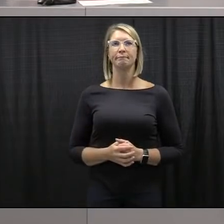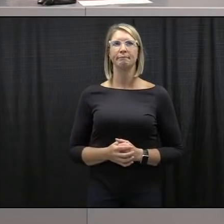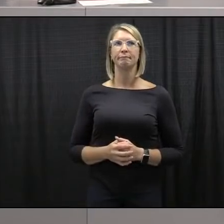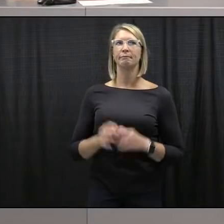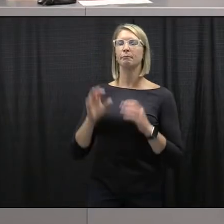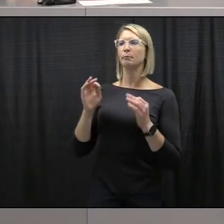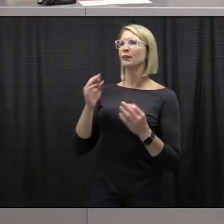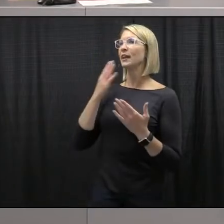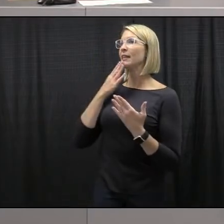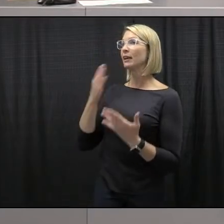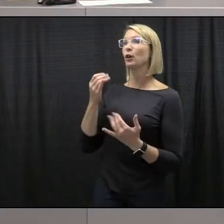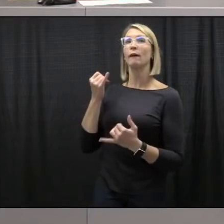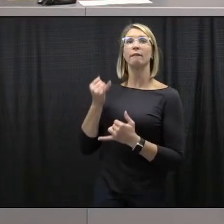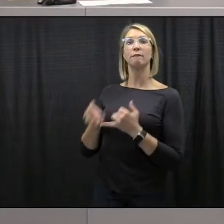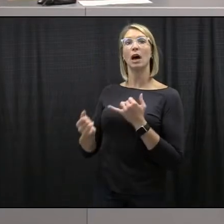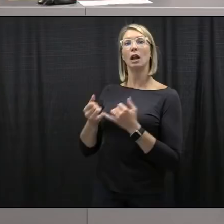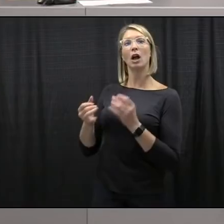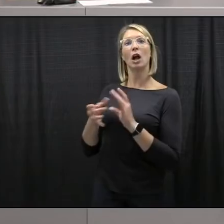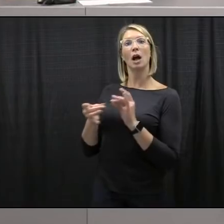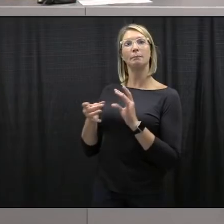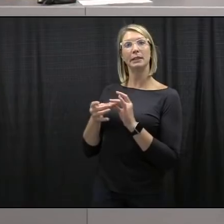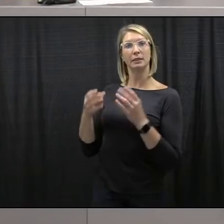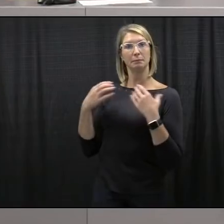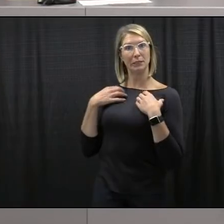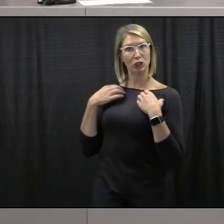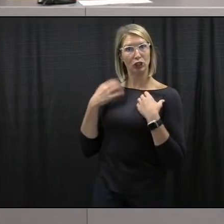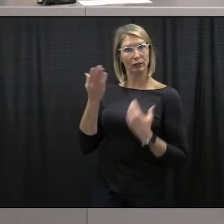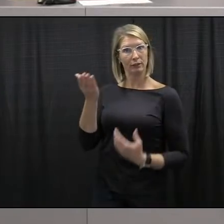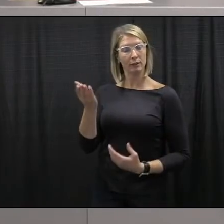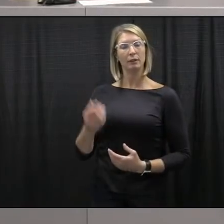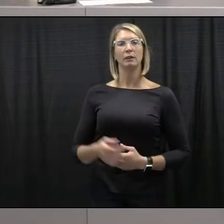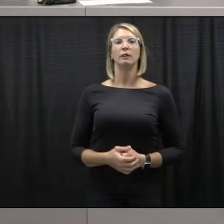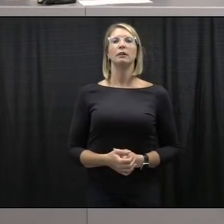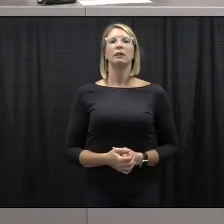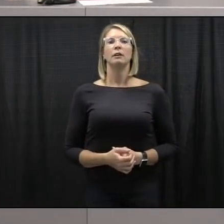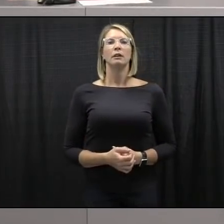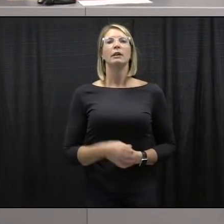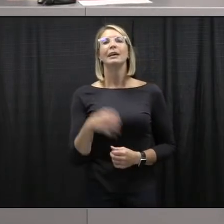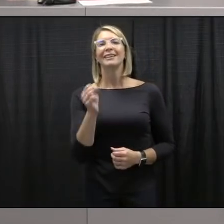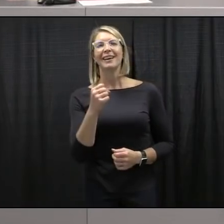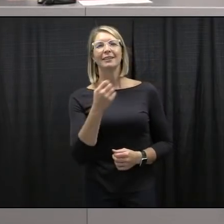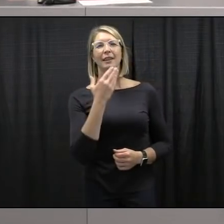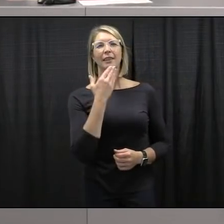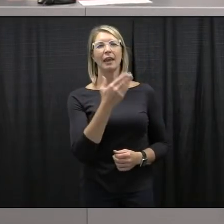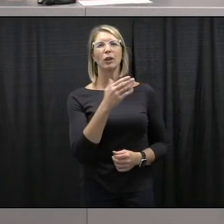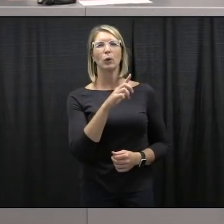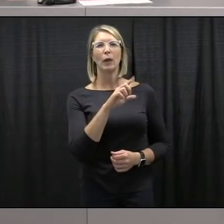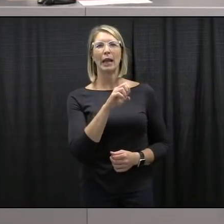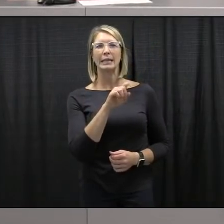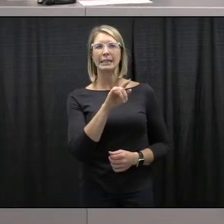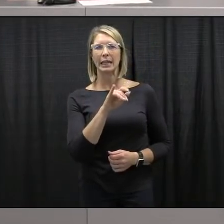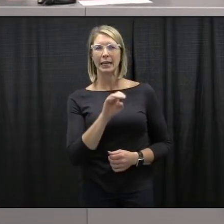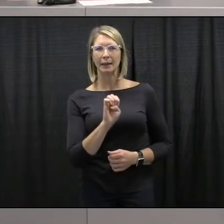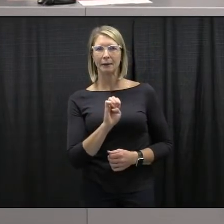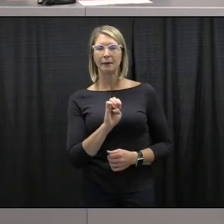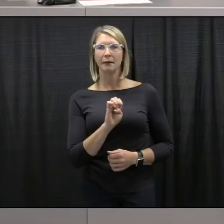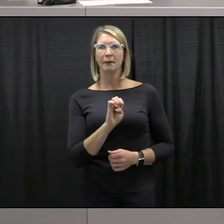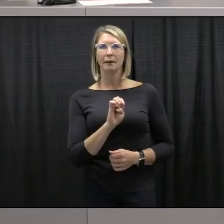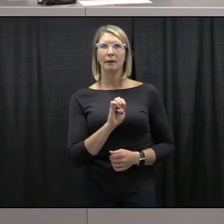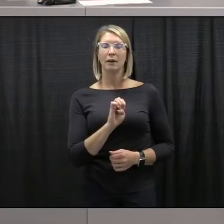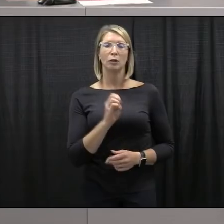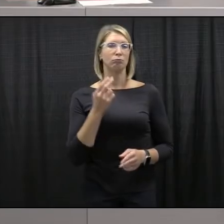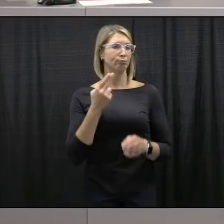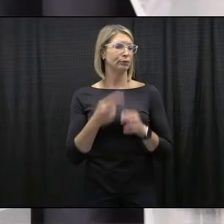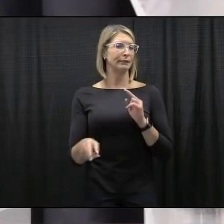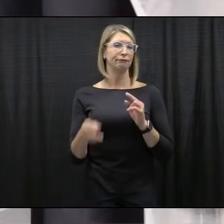Thank you, everyone. Minister, do you have any final comments for today? Yes, thank you, Leslie. Just briefly, get the shot.